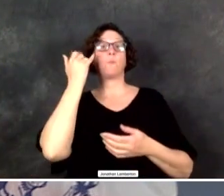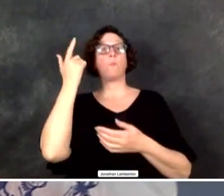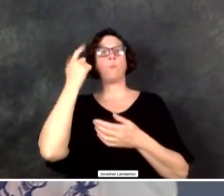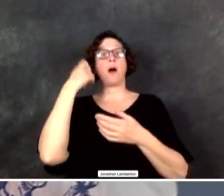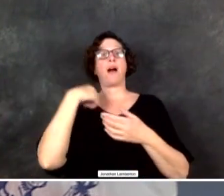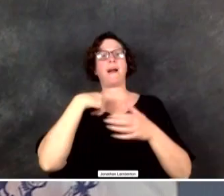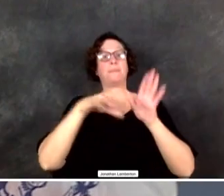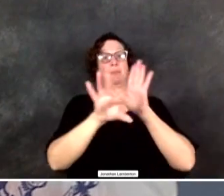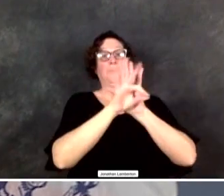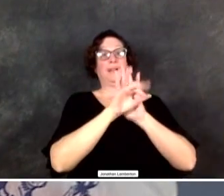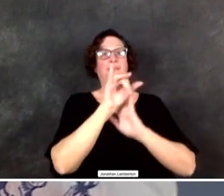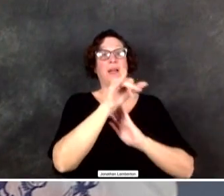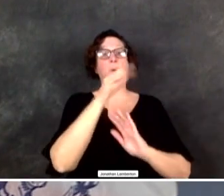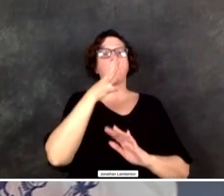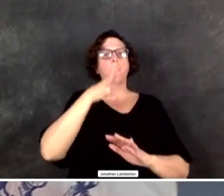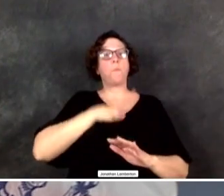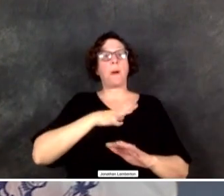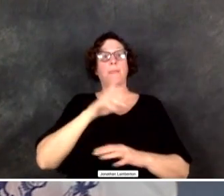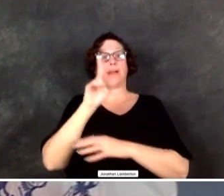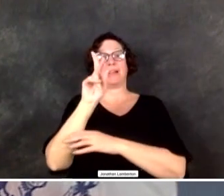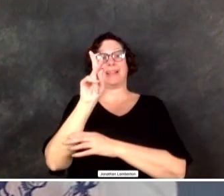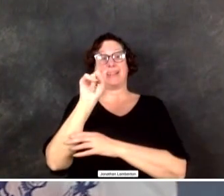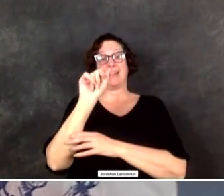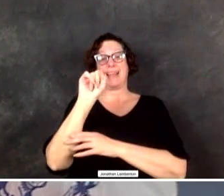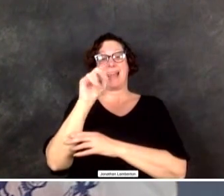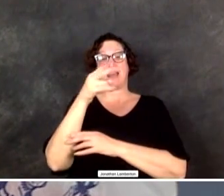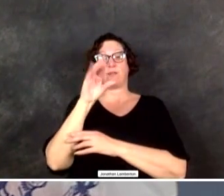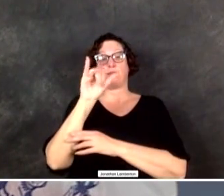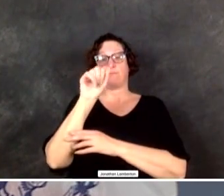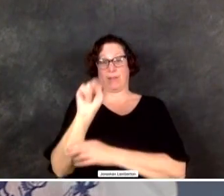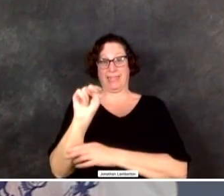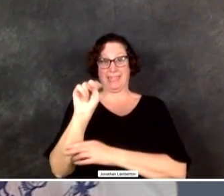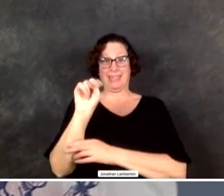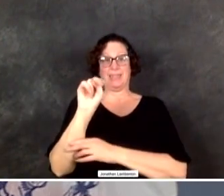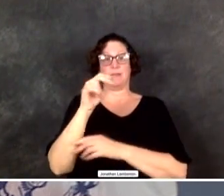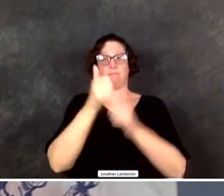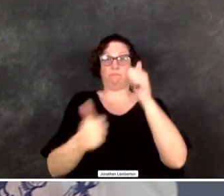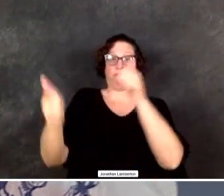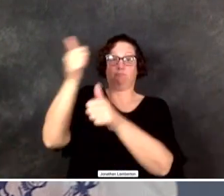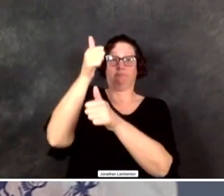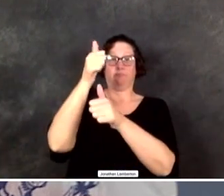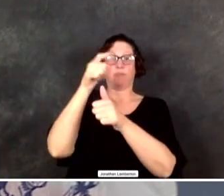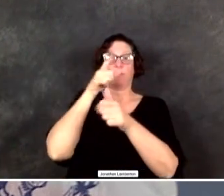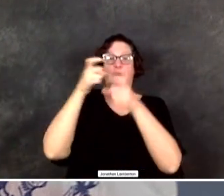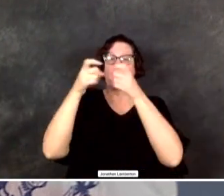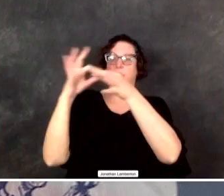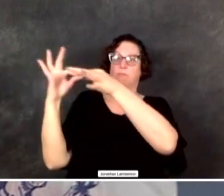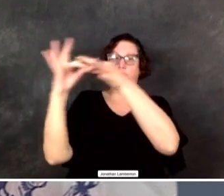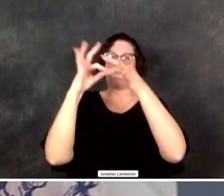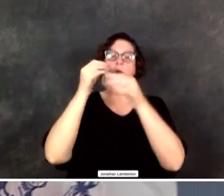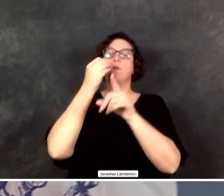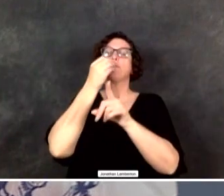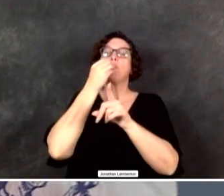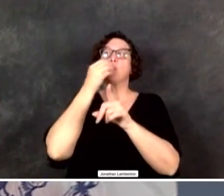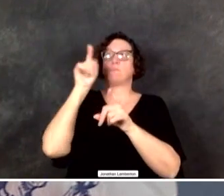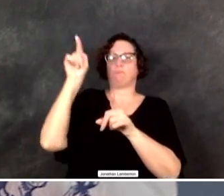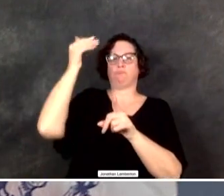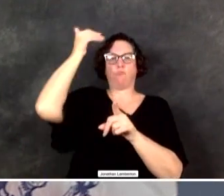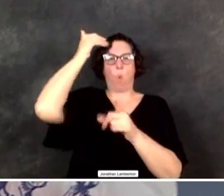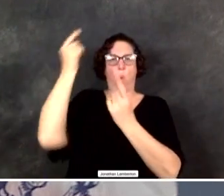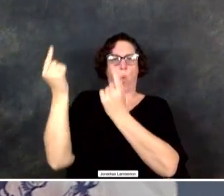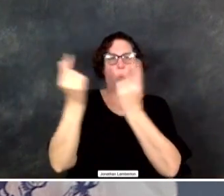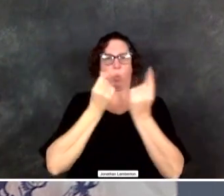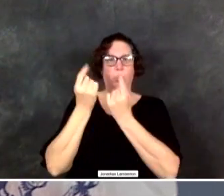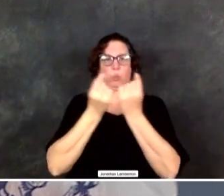take, we're going to put forward the resources to make sure that everyone has food. We literally have to have a